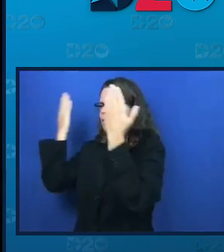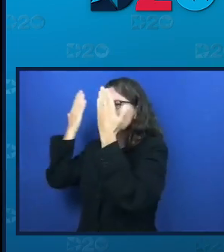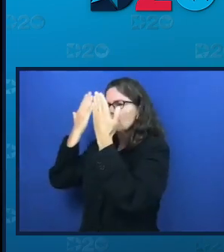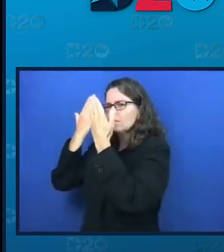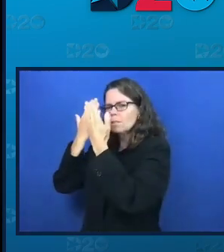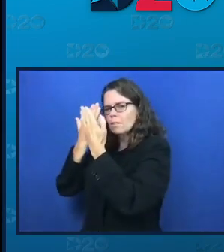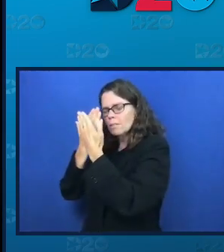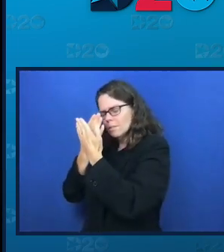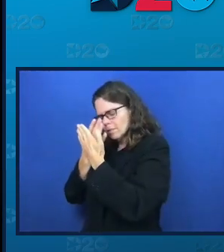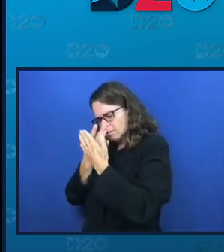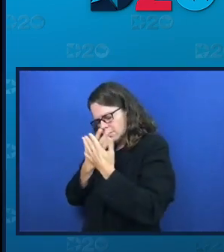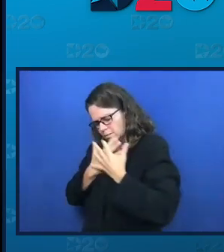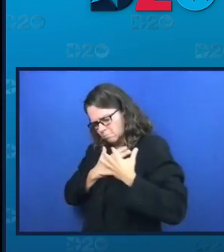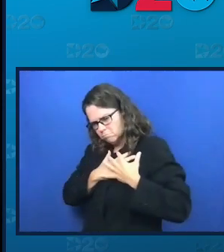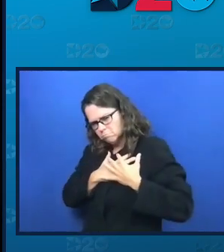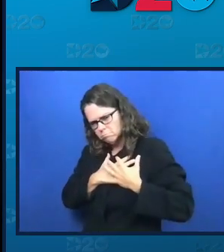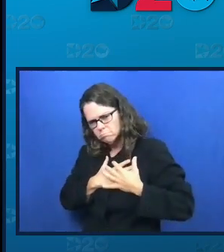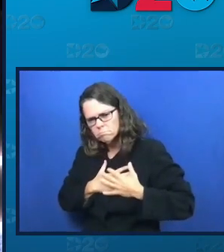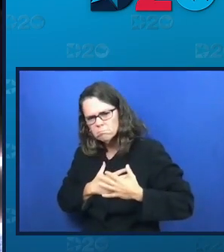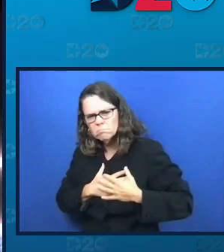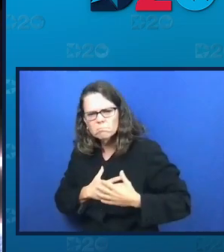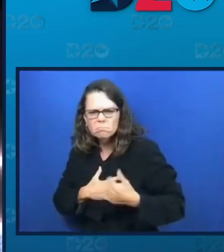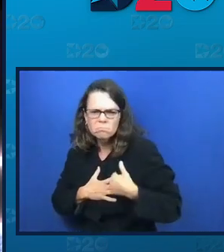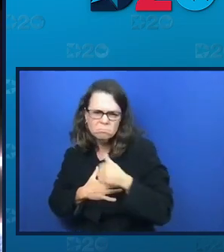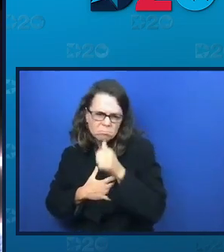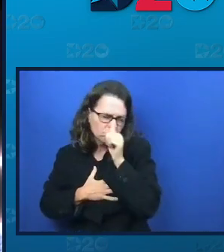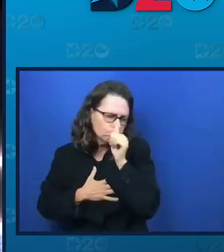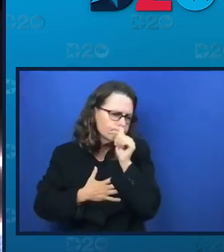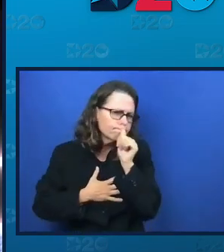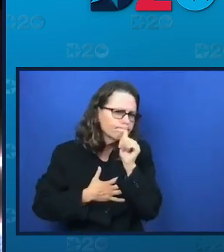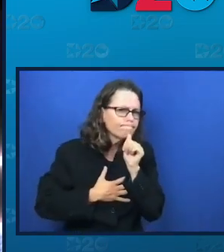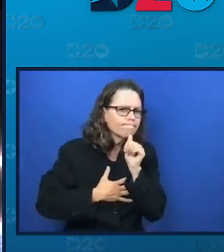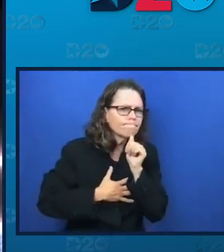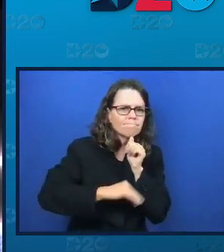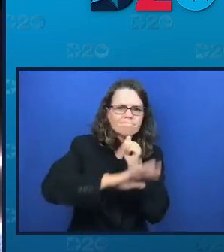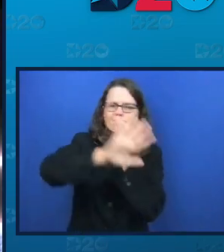dark. I'm gonna give you my heart.